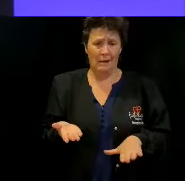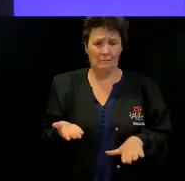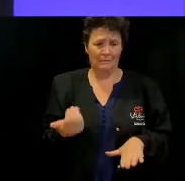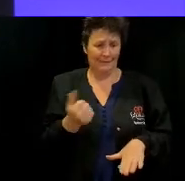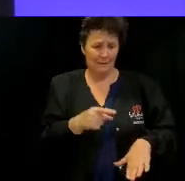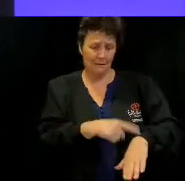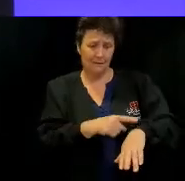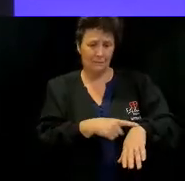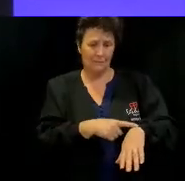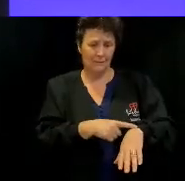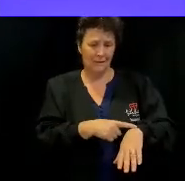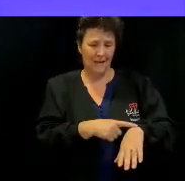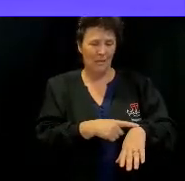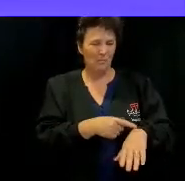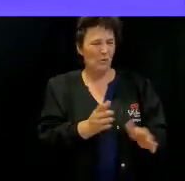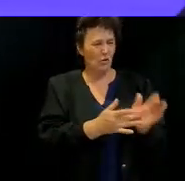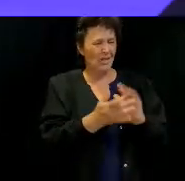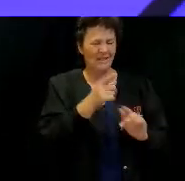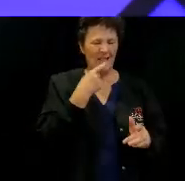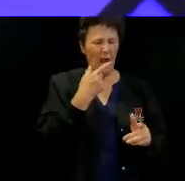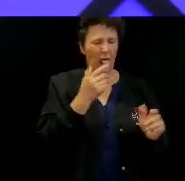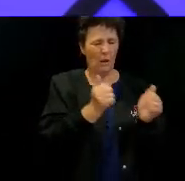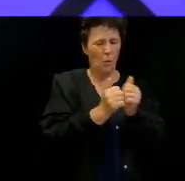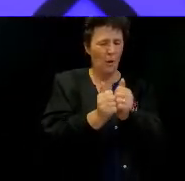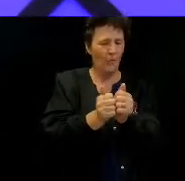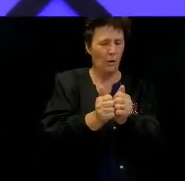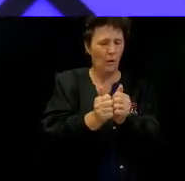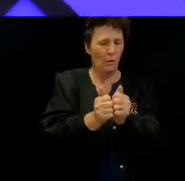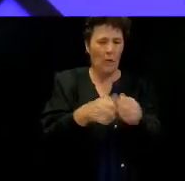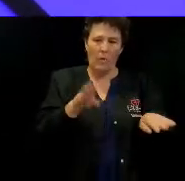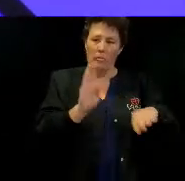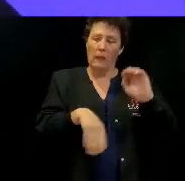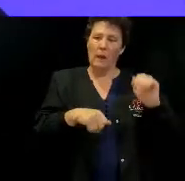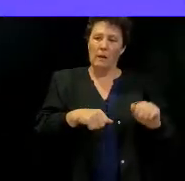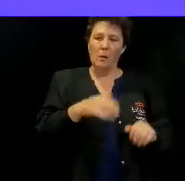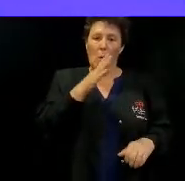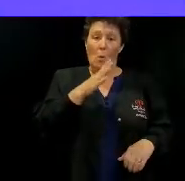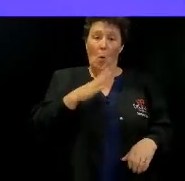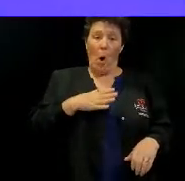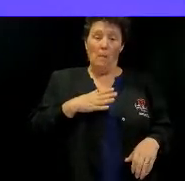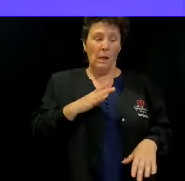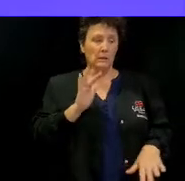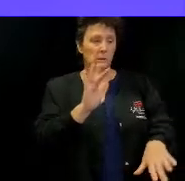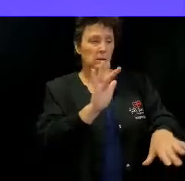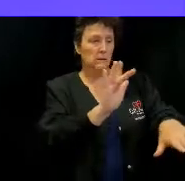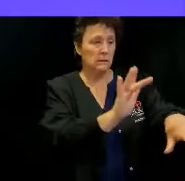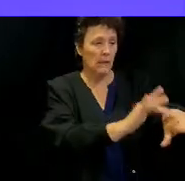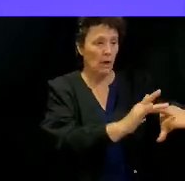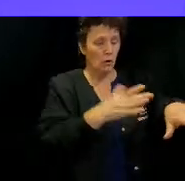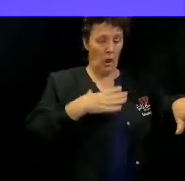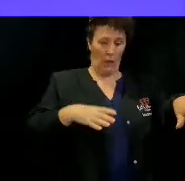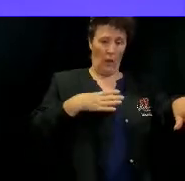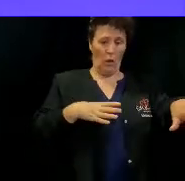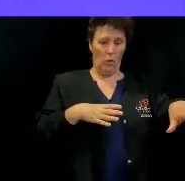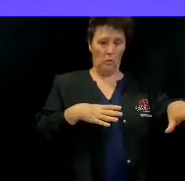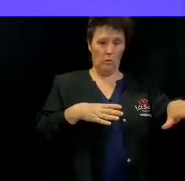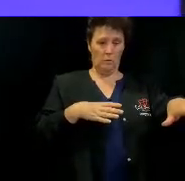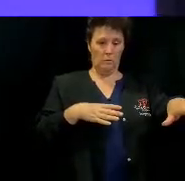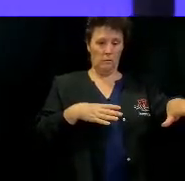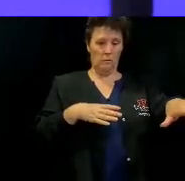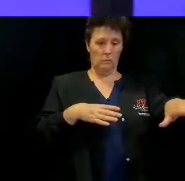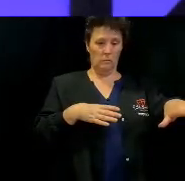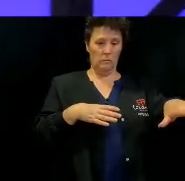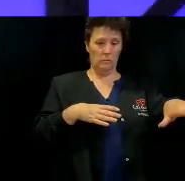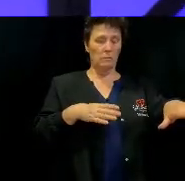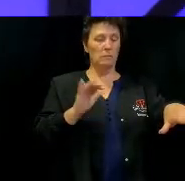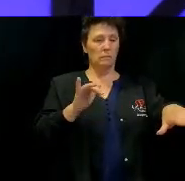sudden he says, I'll go with you. Remember that story? And all of a sudden that woman with the issue of blood touched the hem of his garment, that whole great story, right? But let's pick it up here